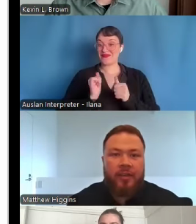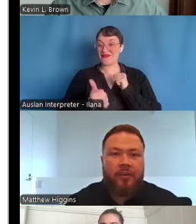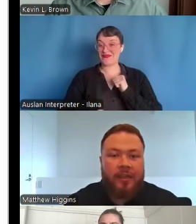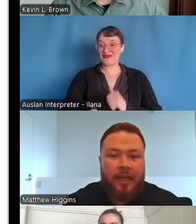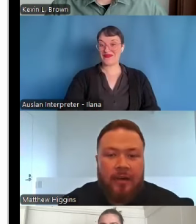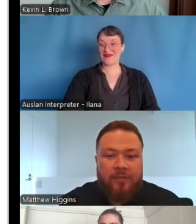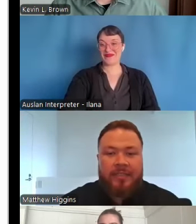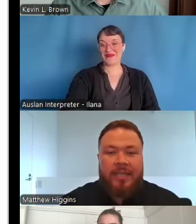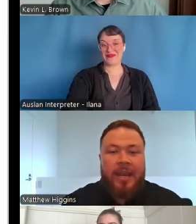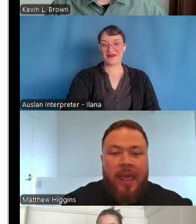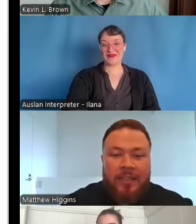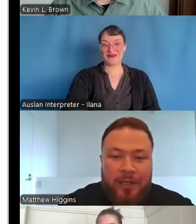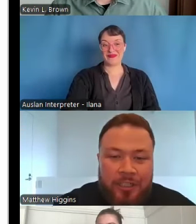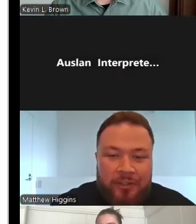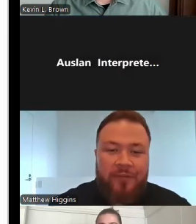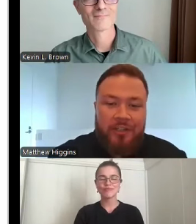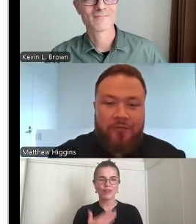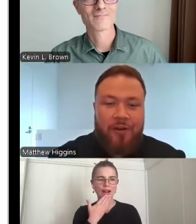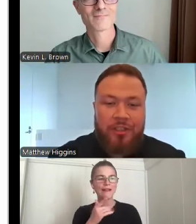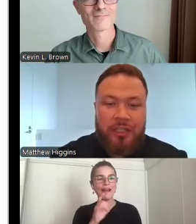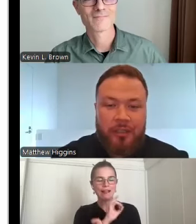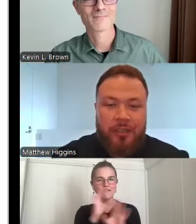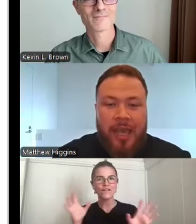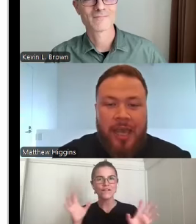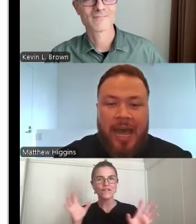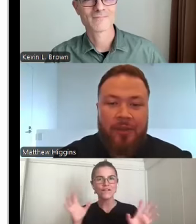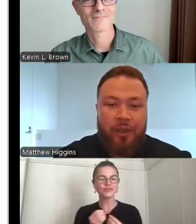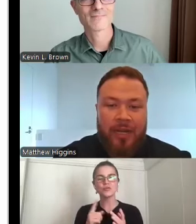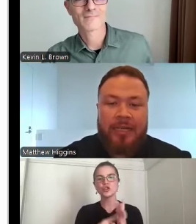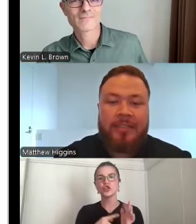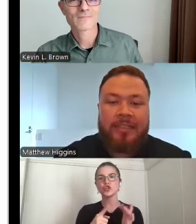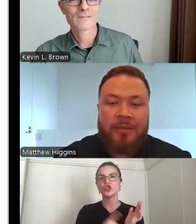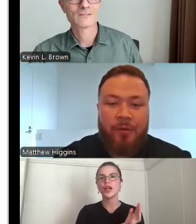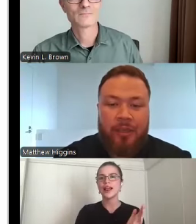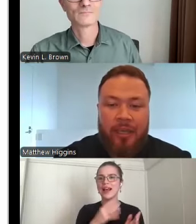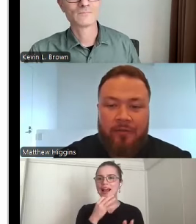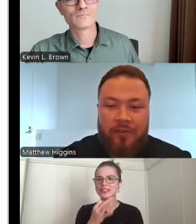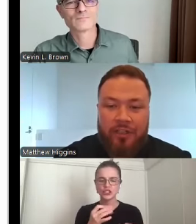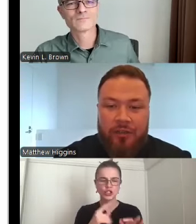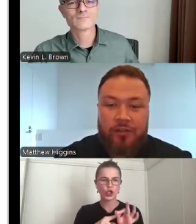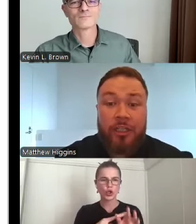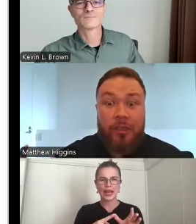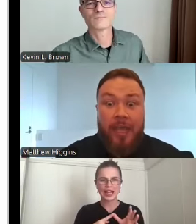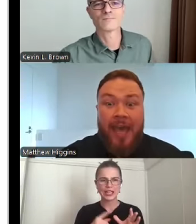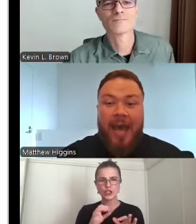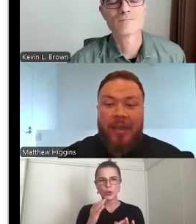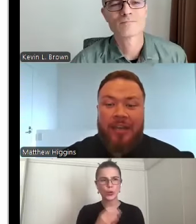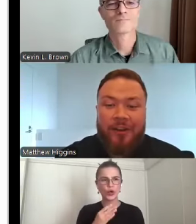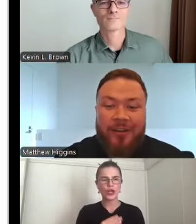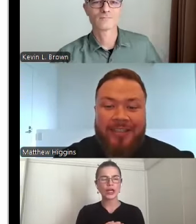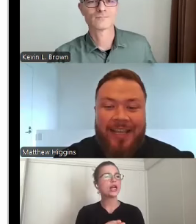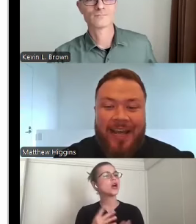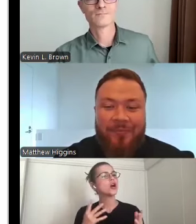Terrific. Thank you. I think that clarifies that. There's been a question from Jill. The Q&A doesn't seem to be working for Jill. Jill,